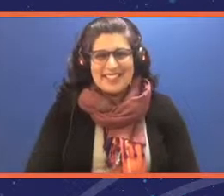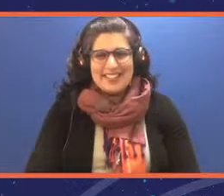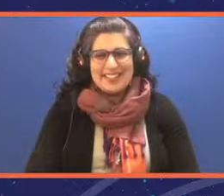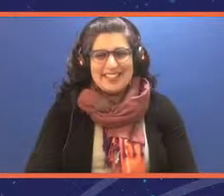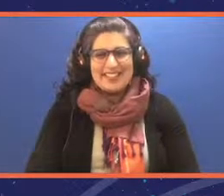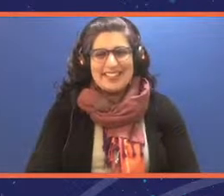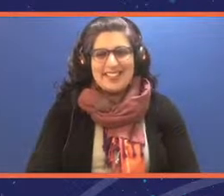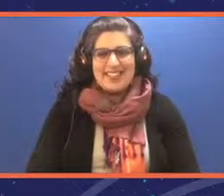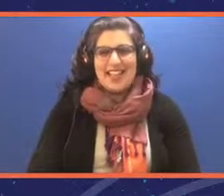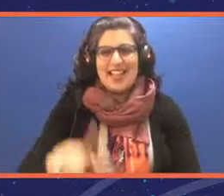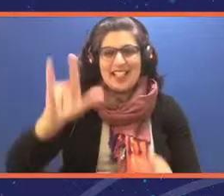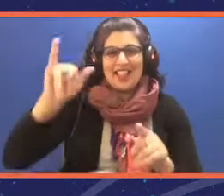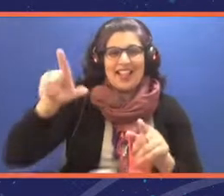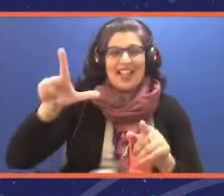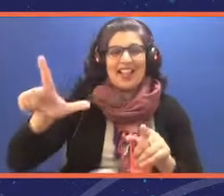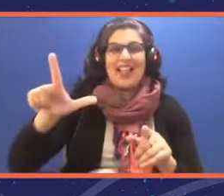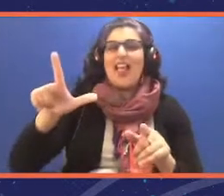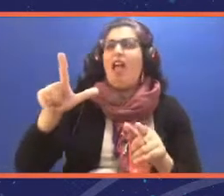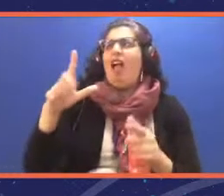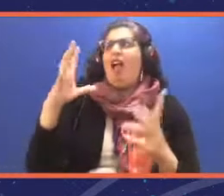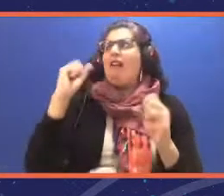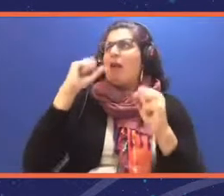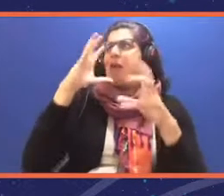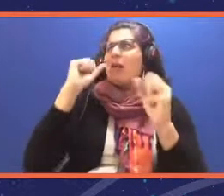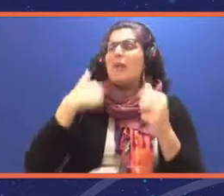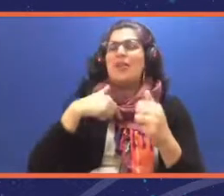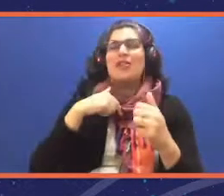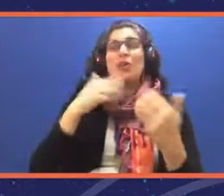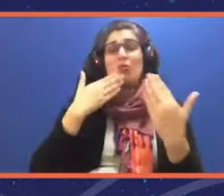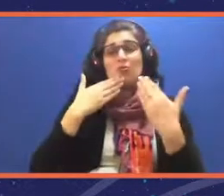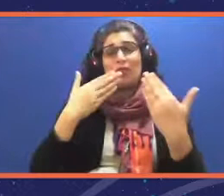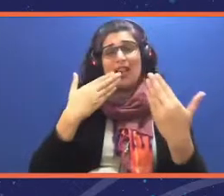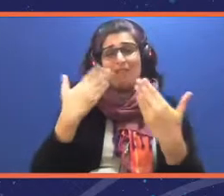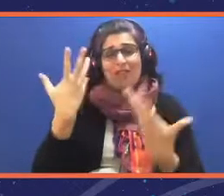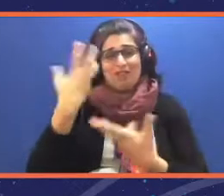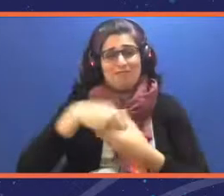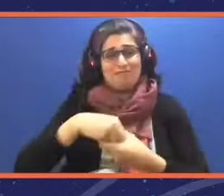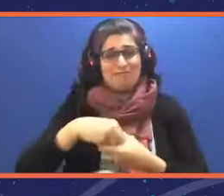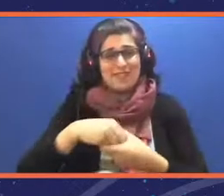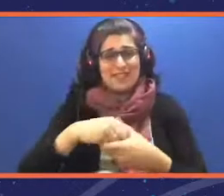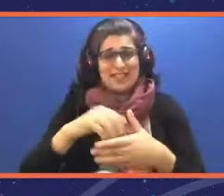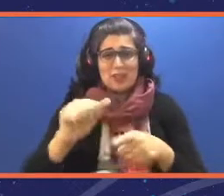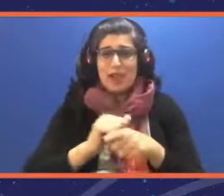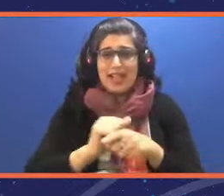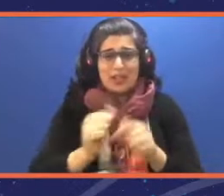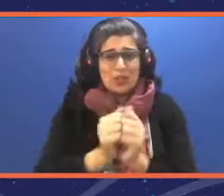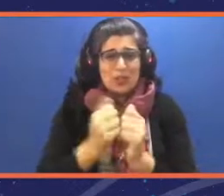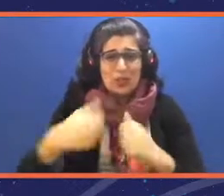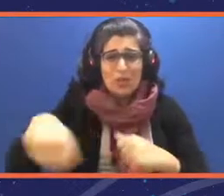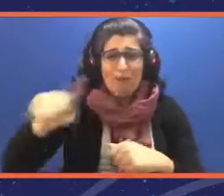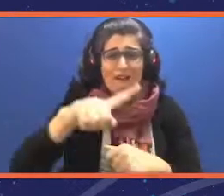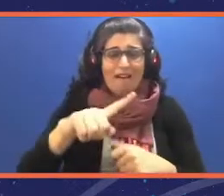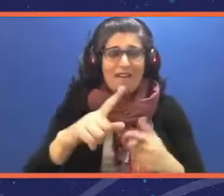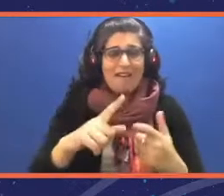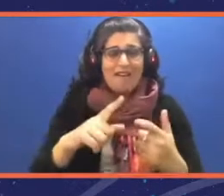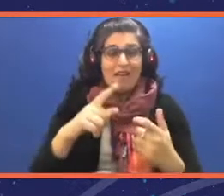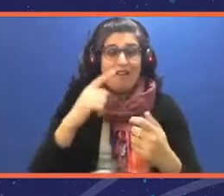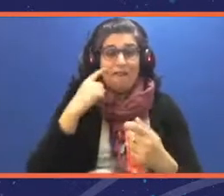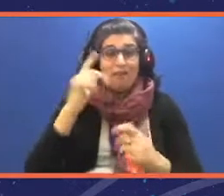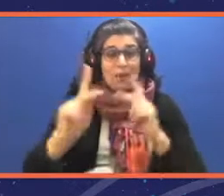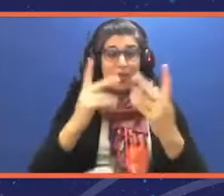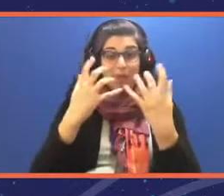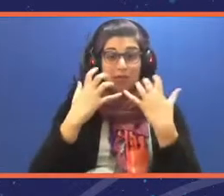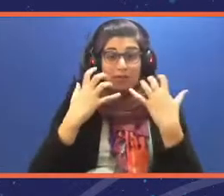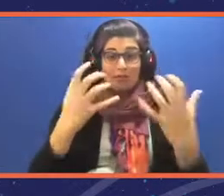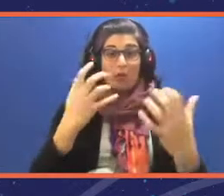That's amazing, y'all. Yeah, we're so grateful to have been in this praxis with you all. I think for a lot of folks who are watching in that are